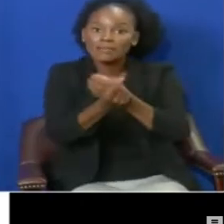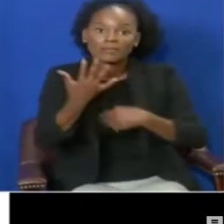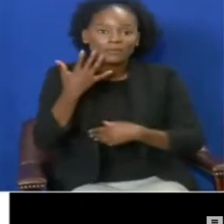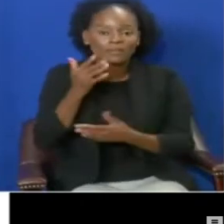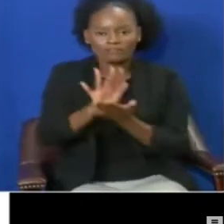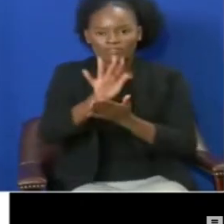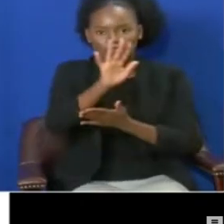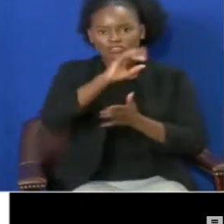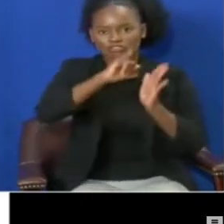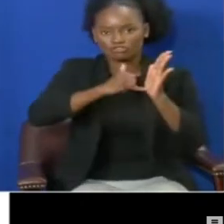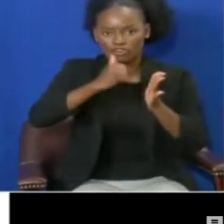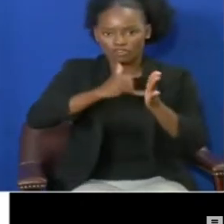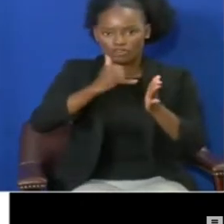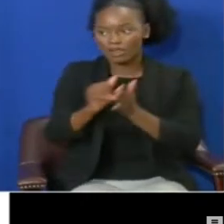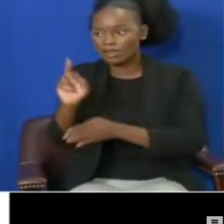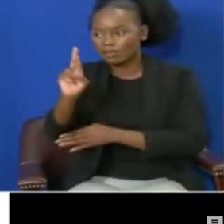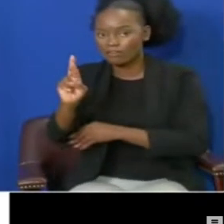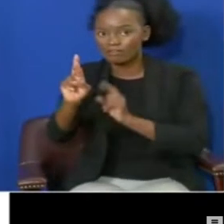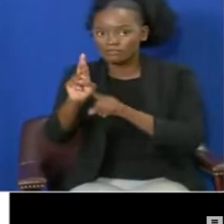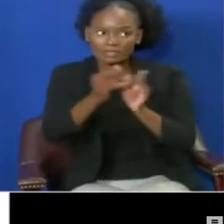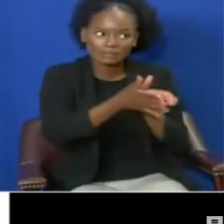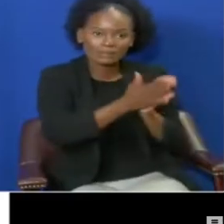says, copper petrol,